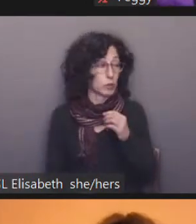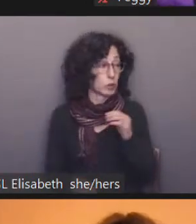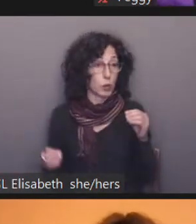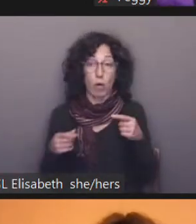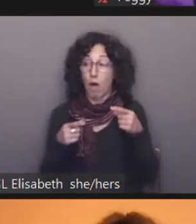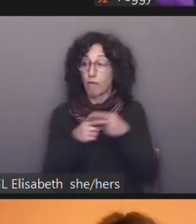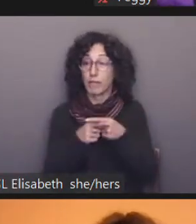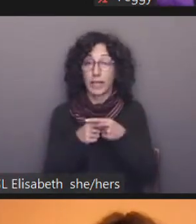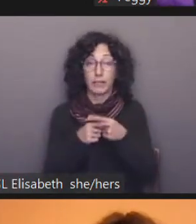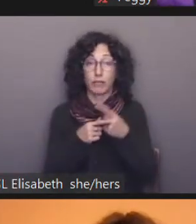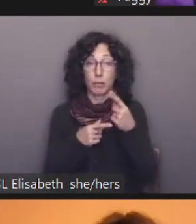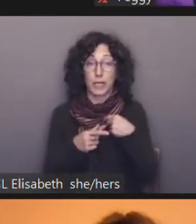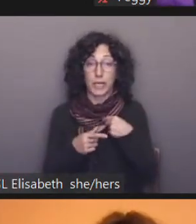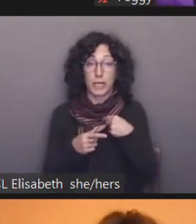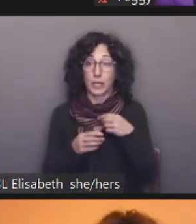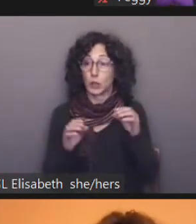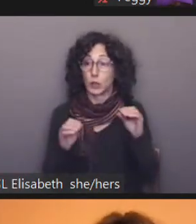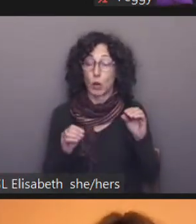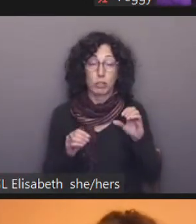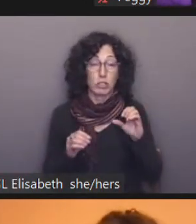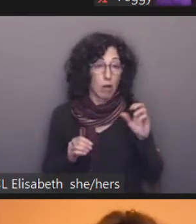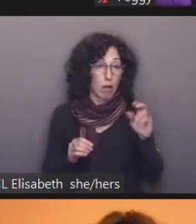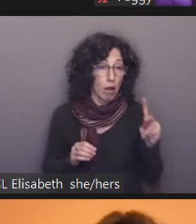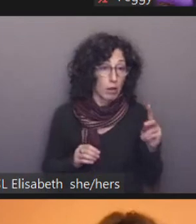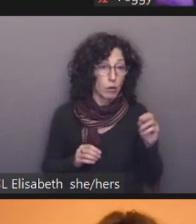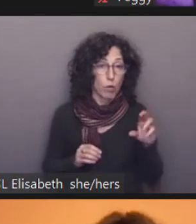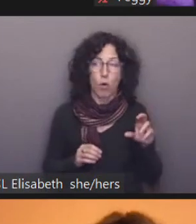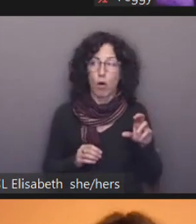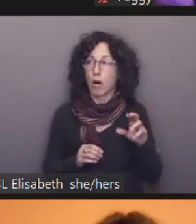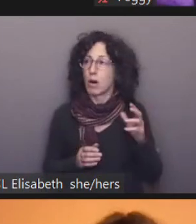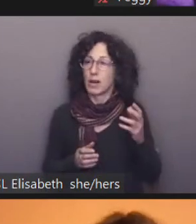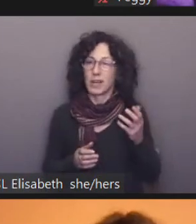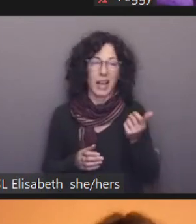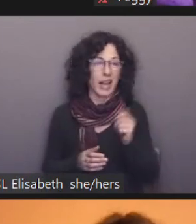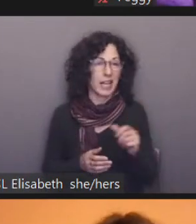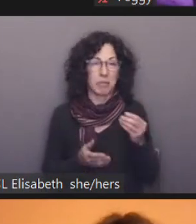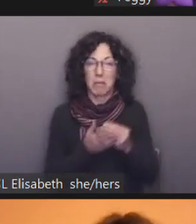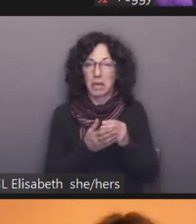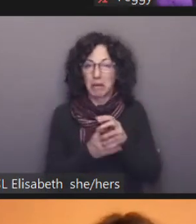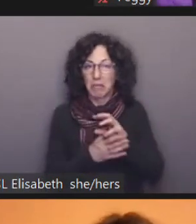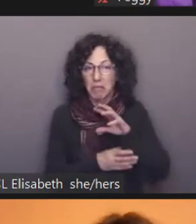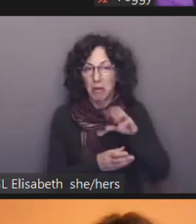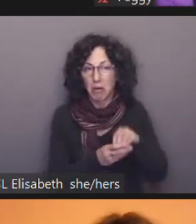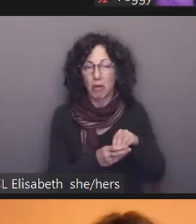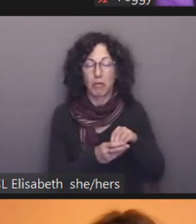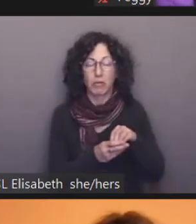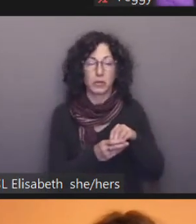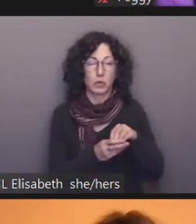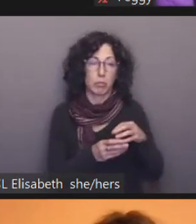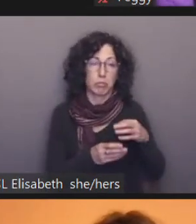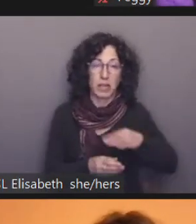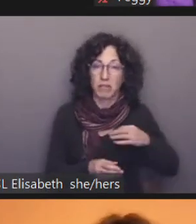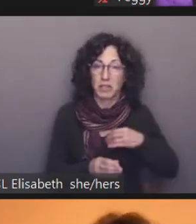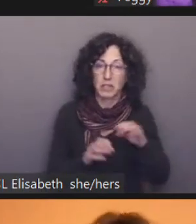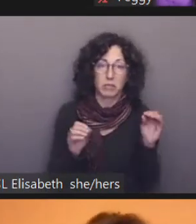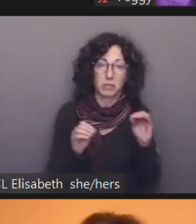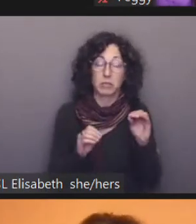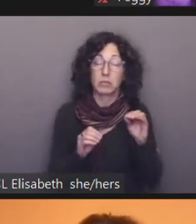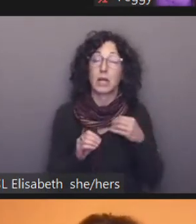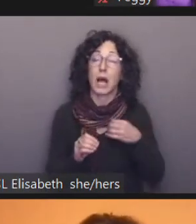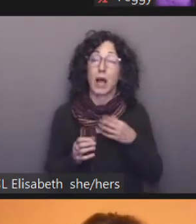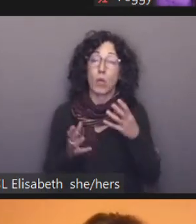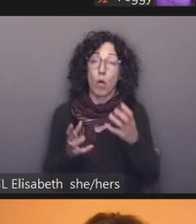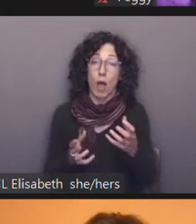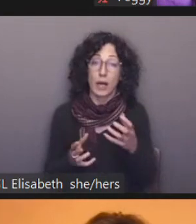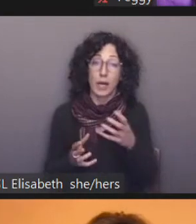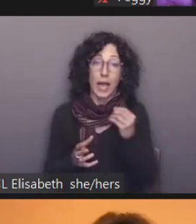any stock or vested interest in any of these manufacturers. What I do have a vested interest in, and what I have